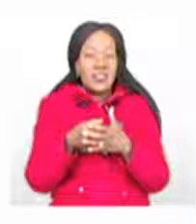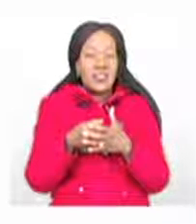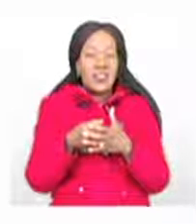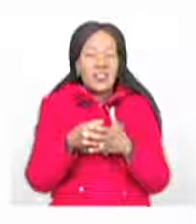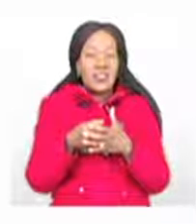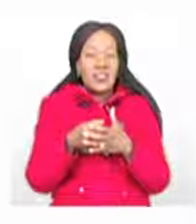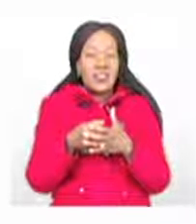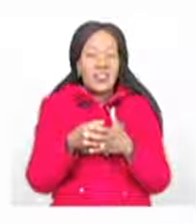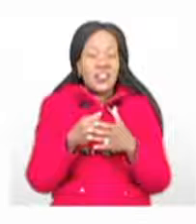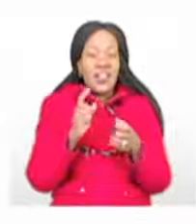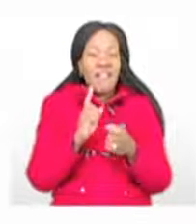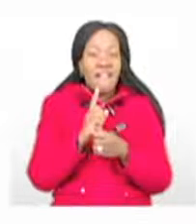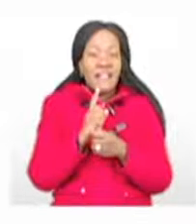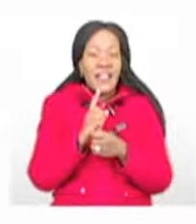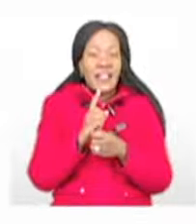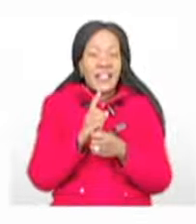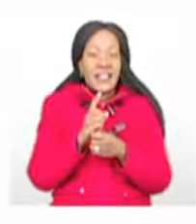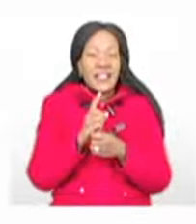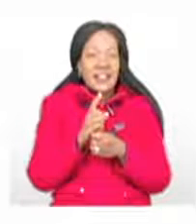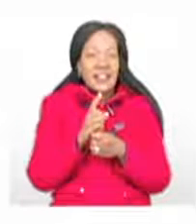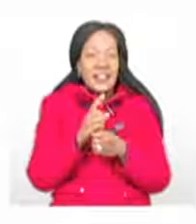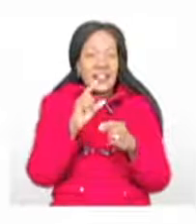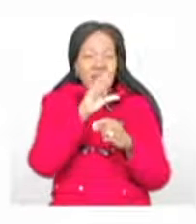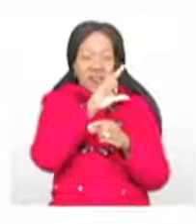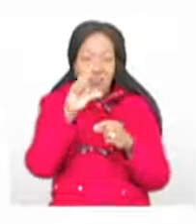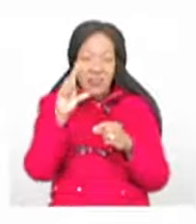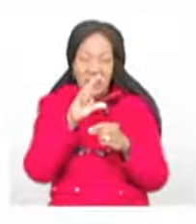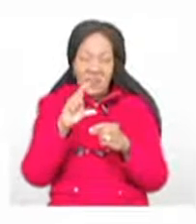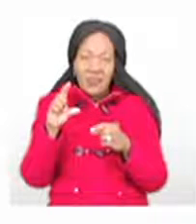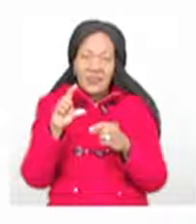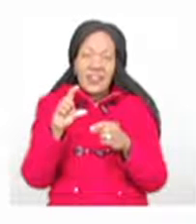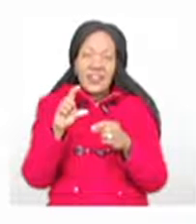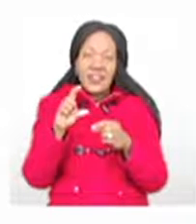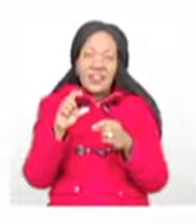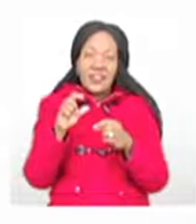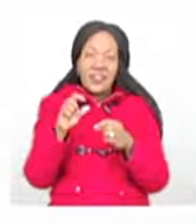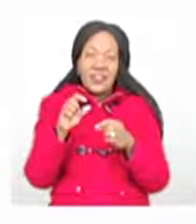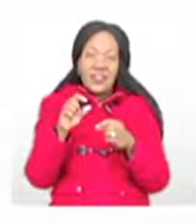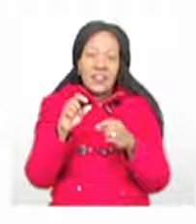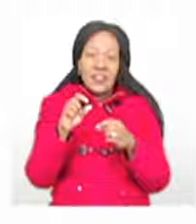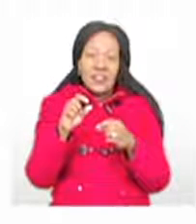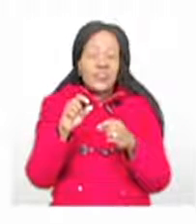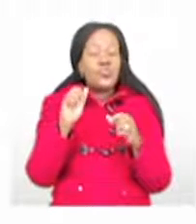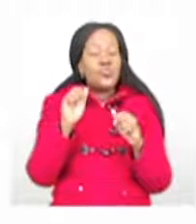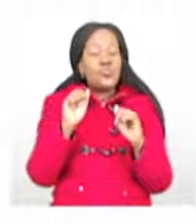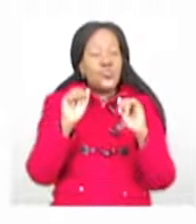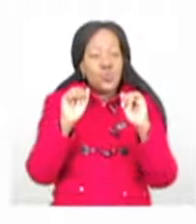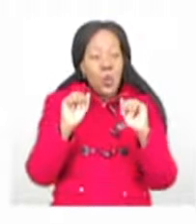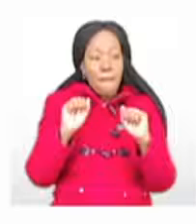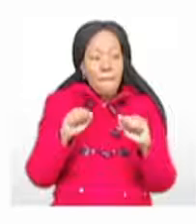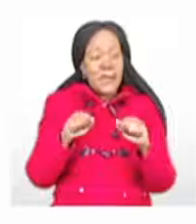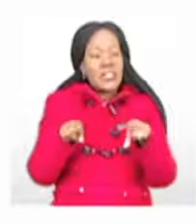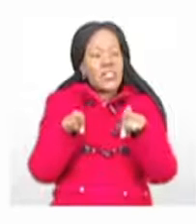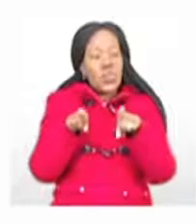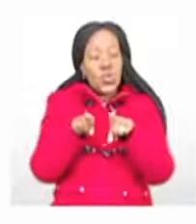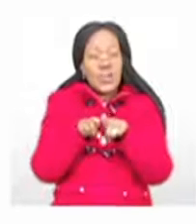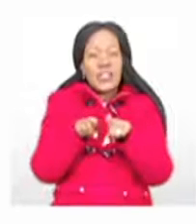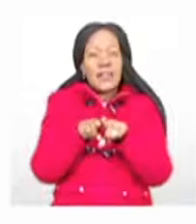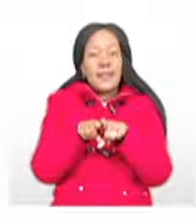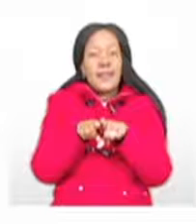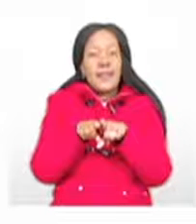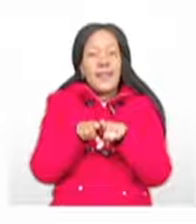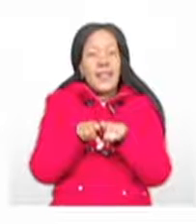the first row, as I explained earlier on, you need to copy the three